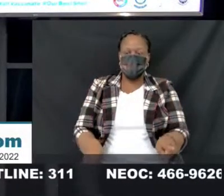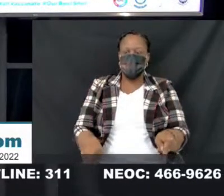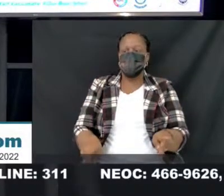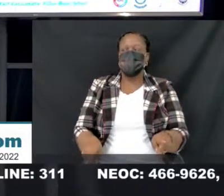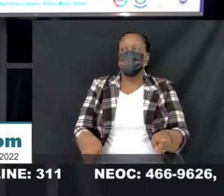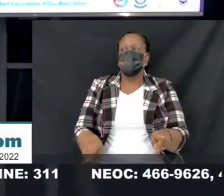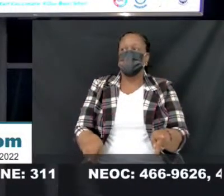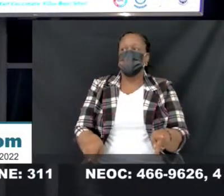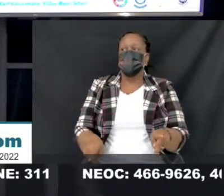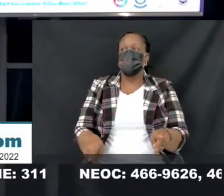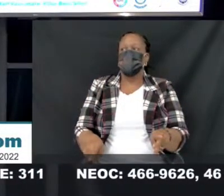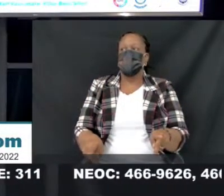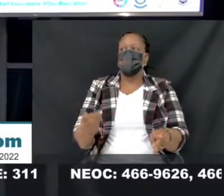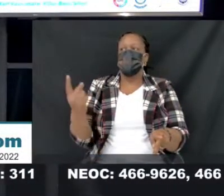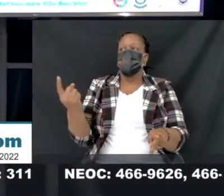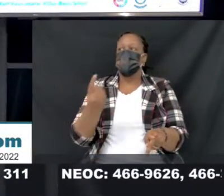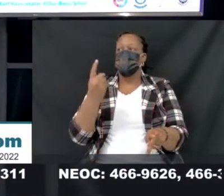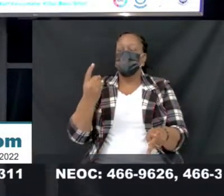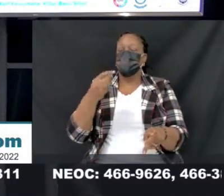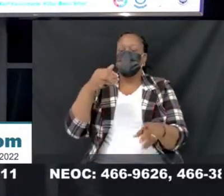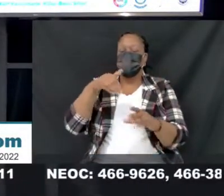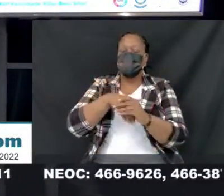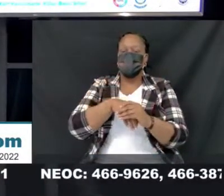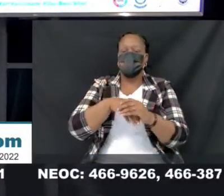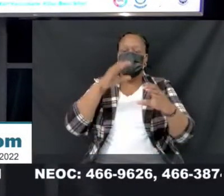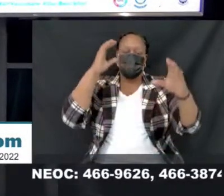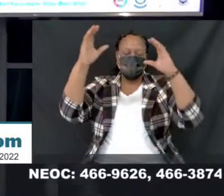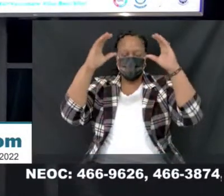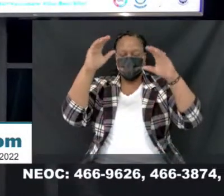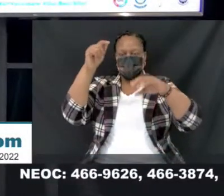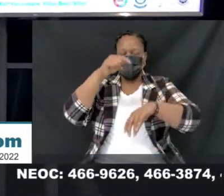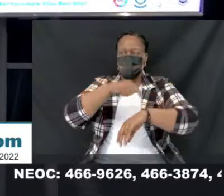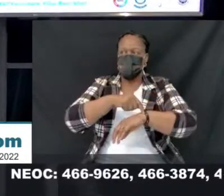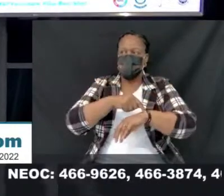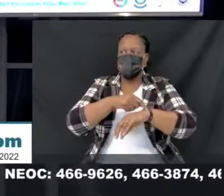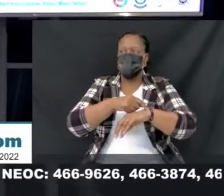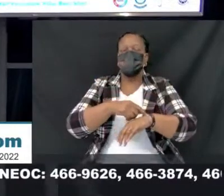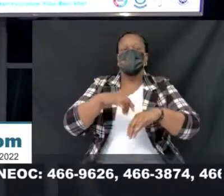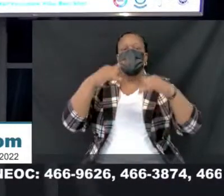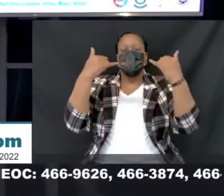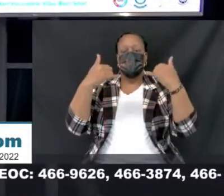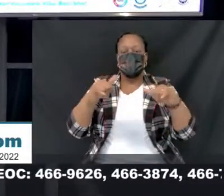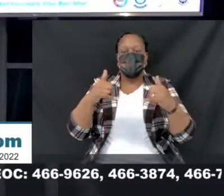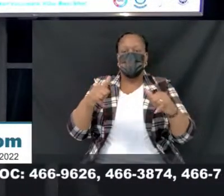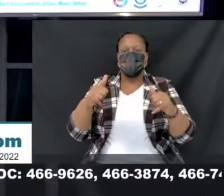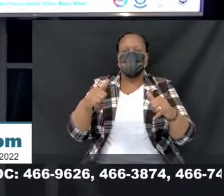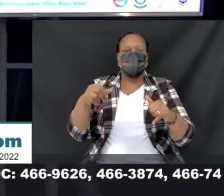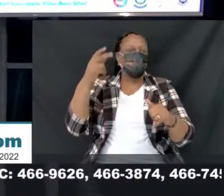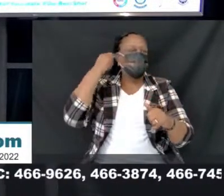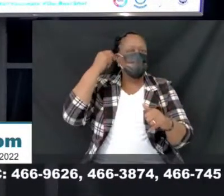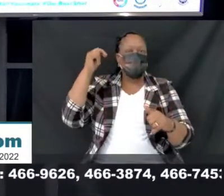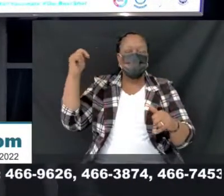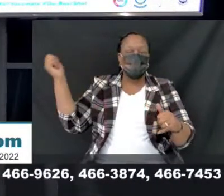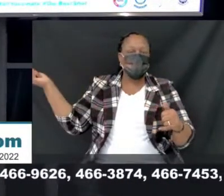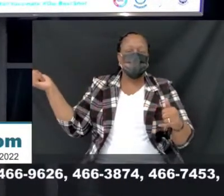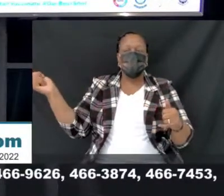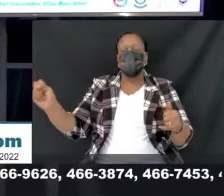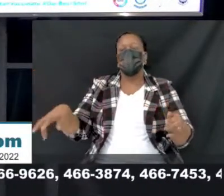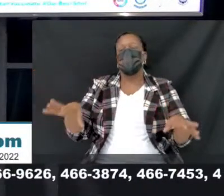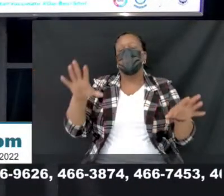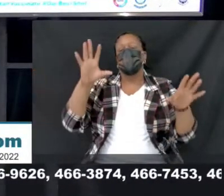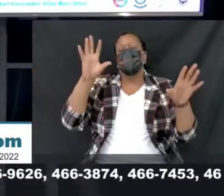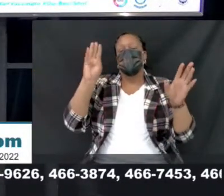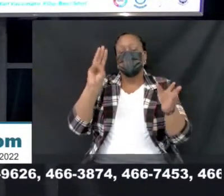during carnival, without license from the police, play any noisy instrument in any street or